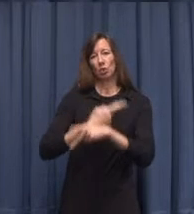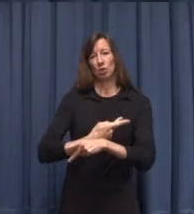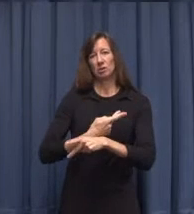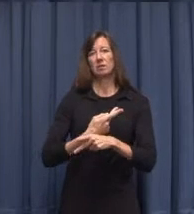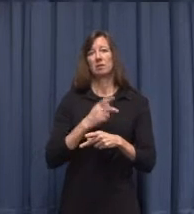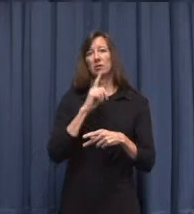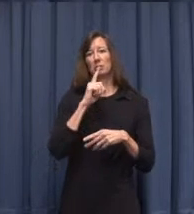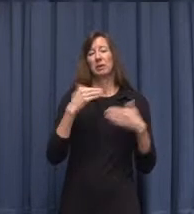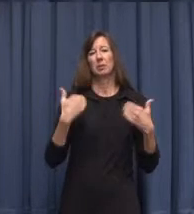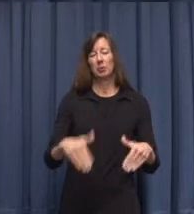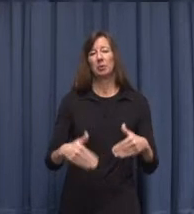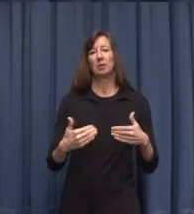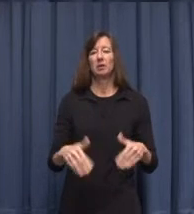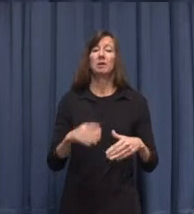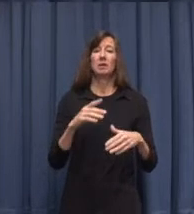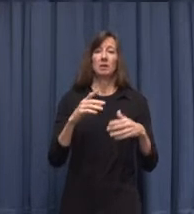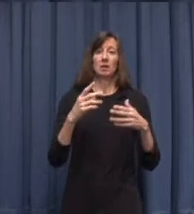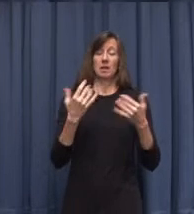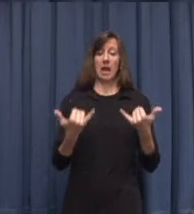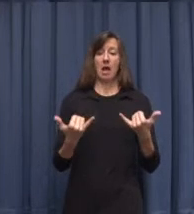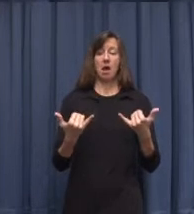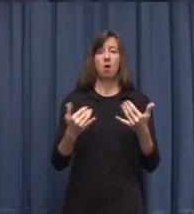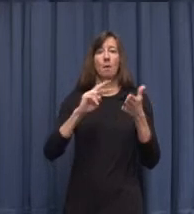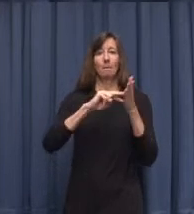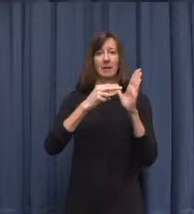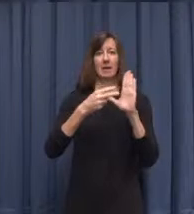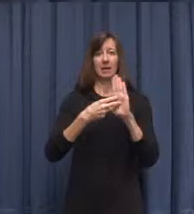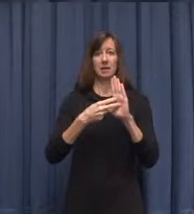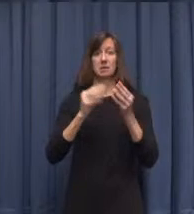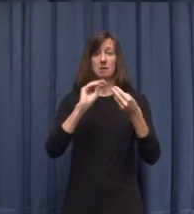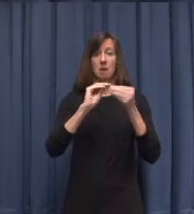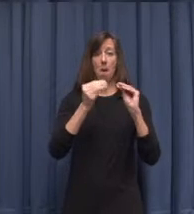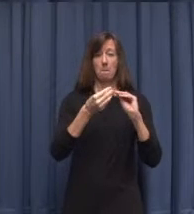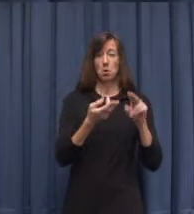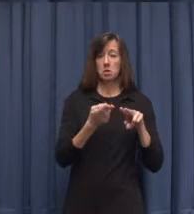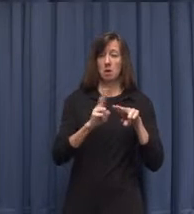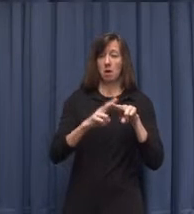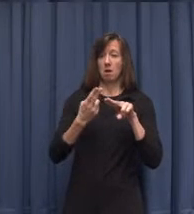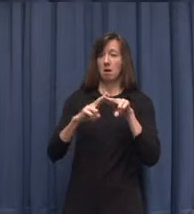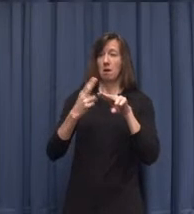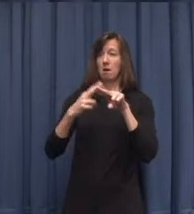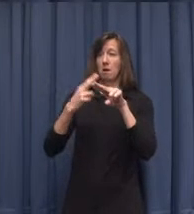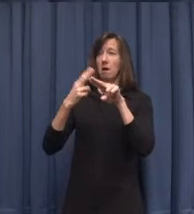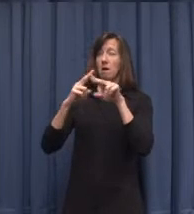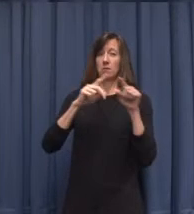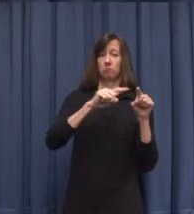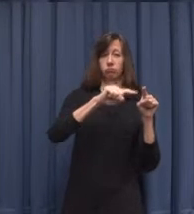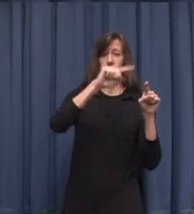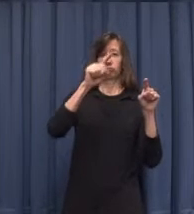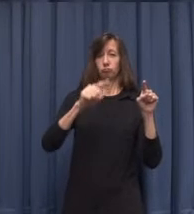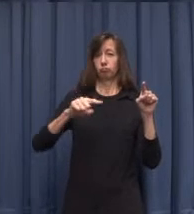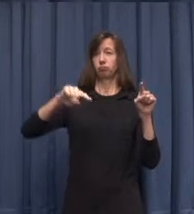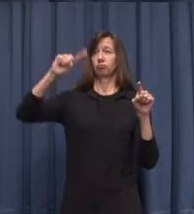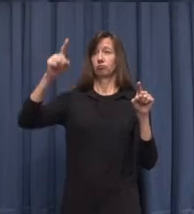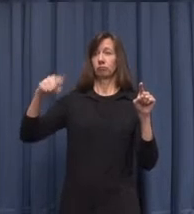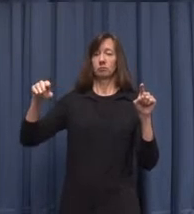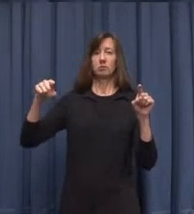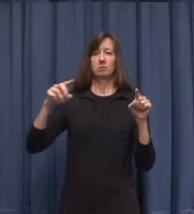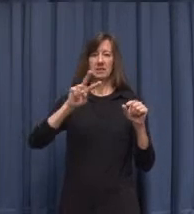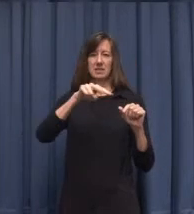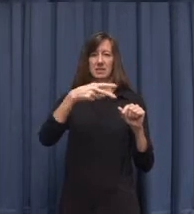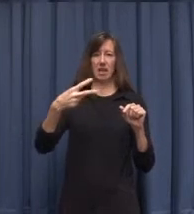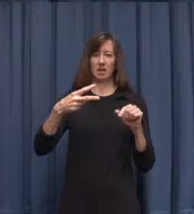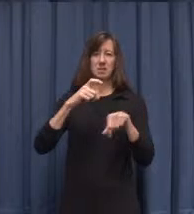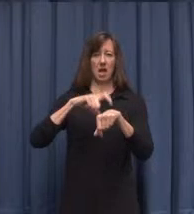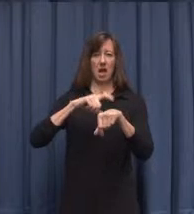Ulster County, in the Mid-Hudson region, in New York State, and that second wave is building momentum, and that is very